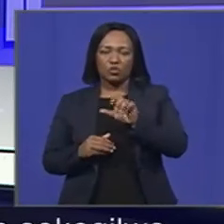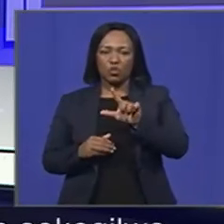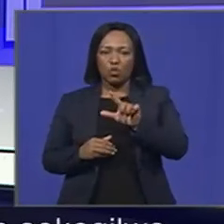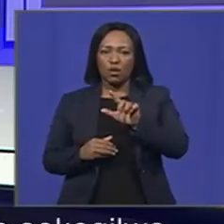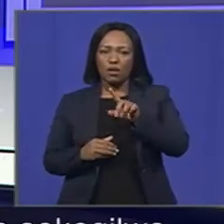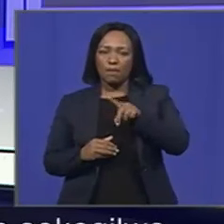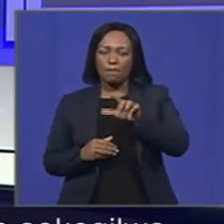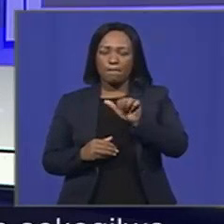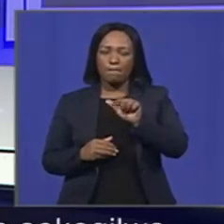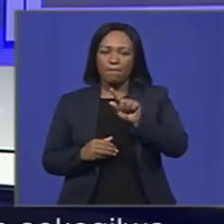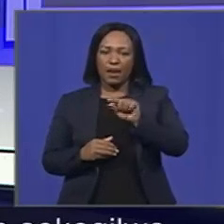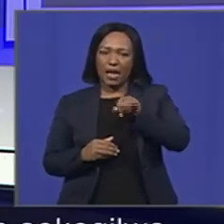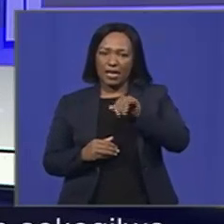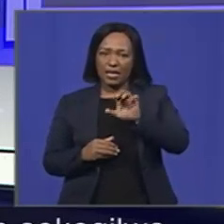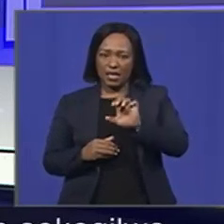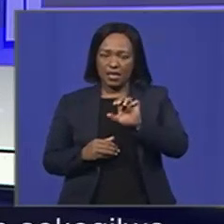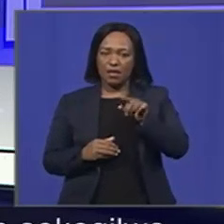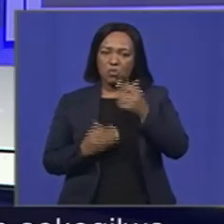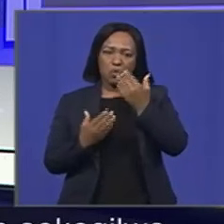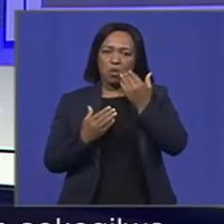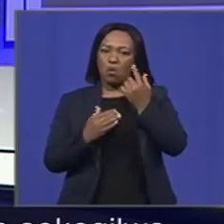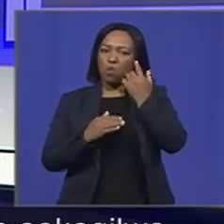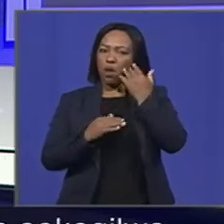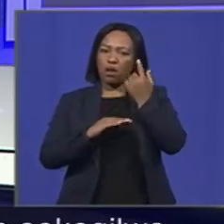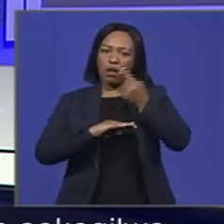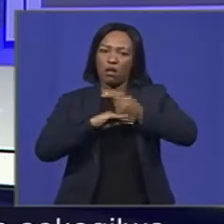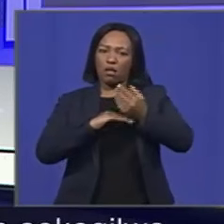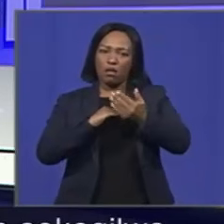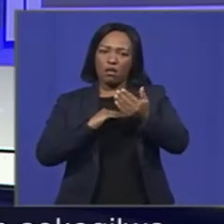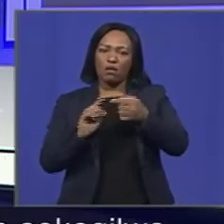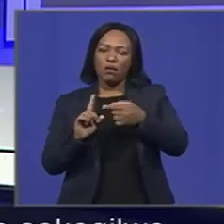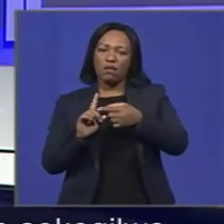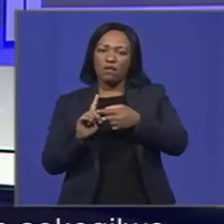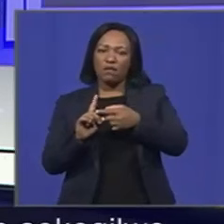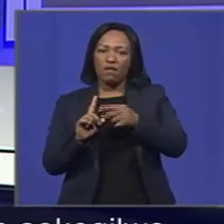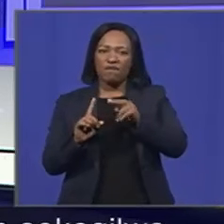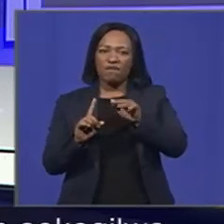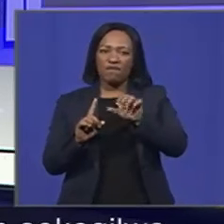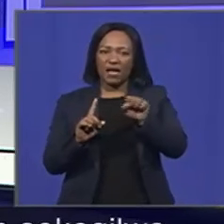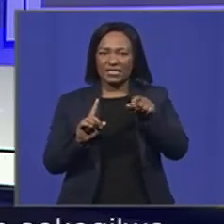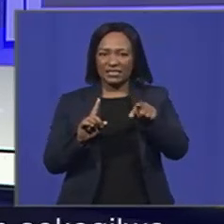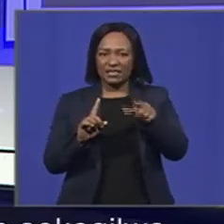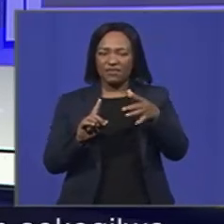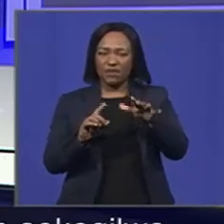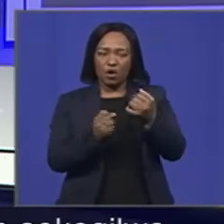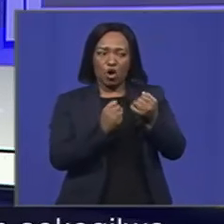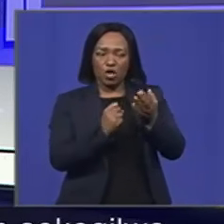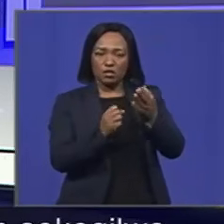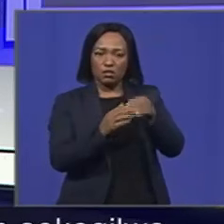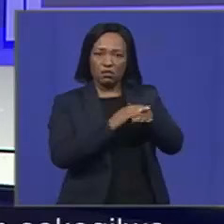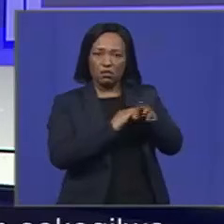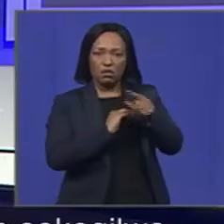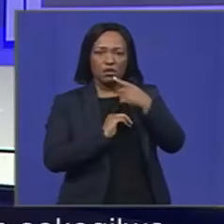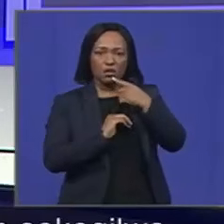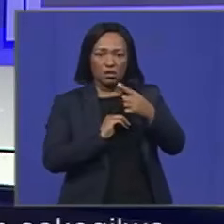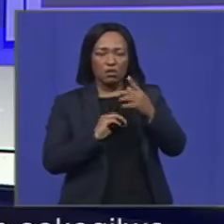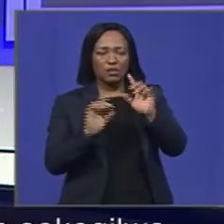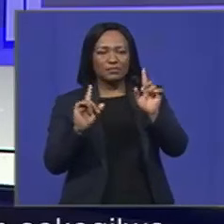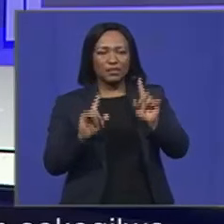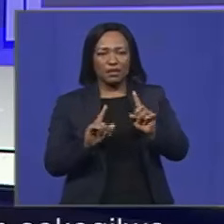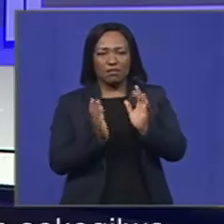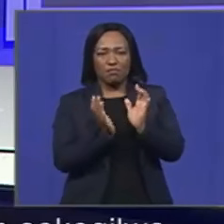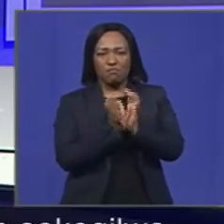le le sa itseweng. Mokuruthamaga Bentley Vas o ikgogetse kgotsa o ikgolagantse le kgotlatshekelo gore e kae kopano e kgethegileng